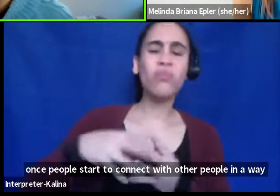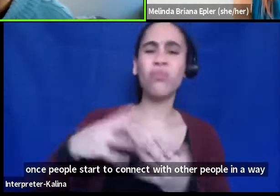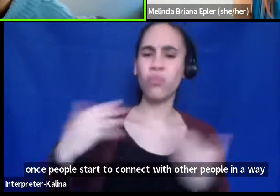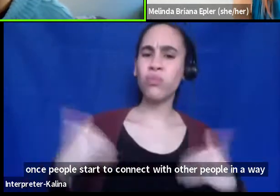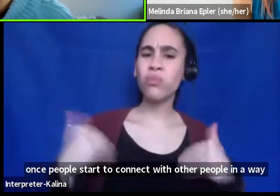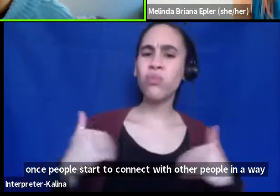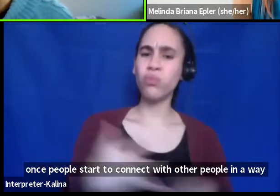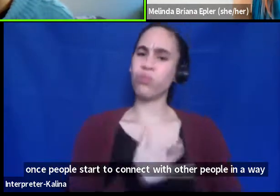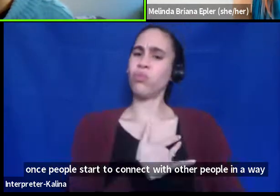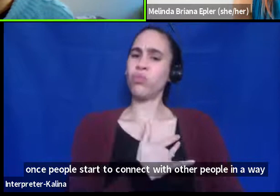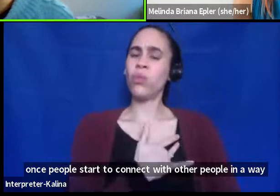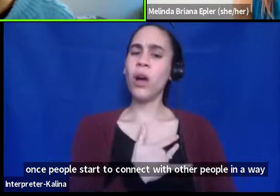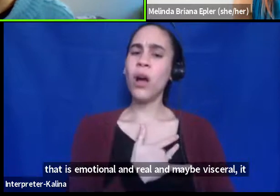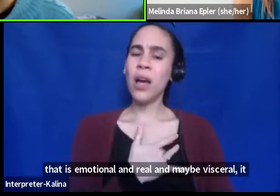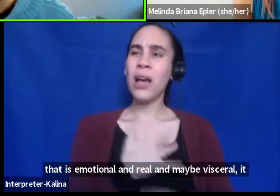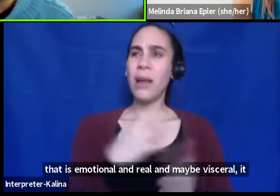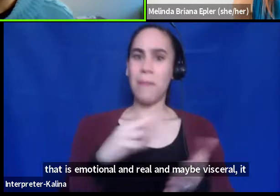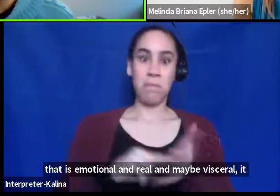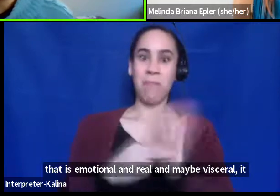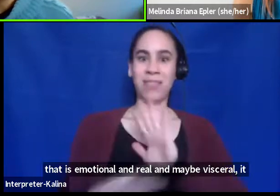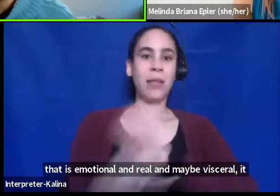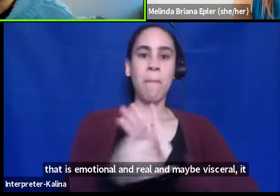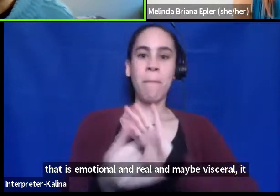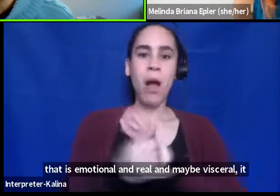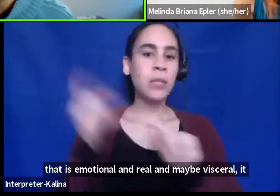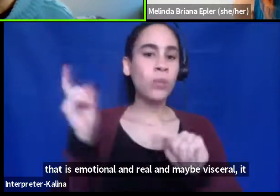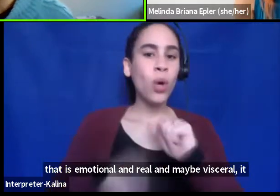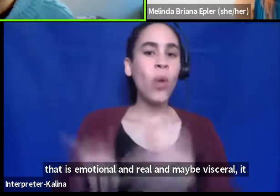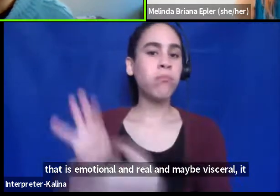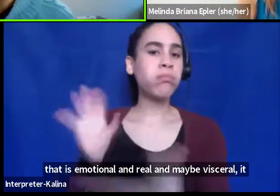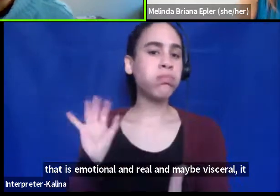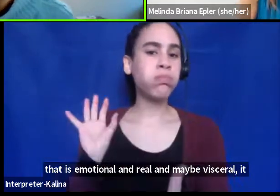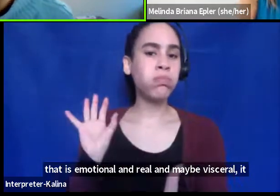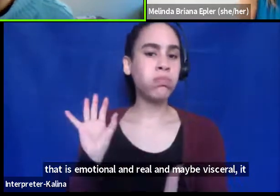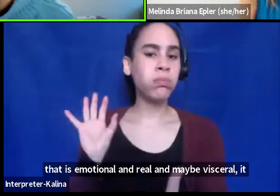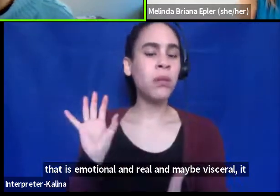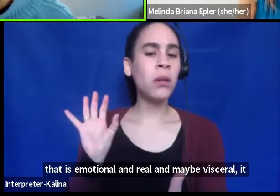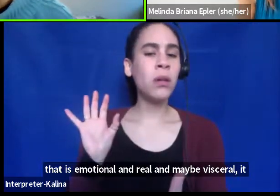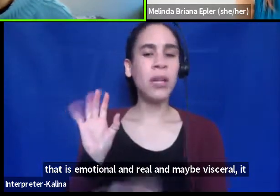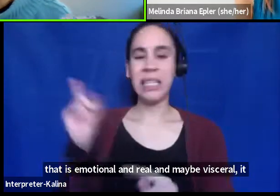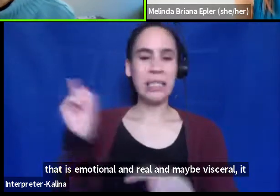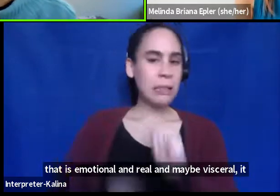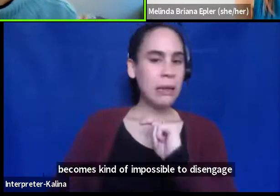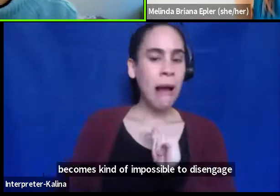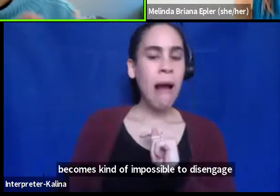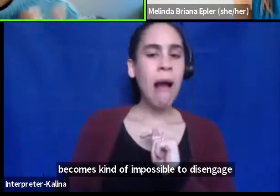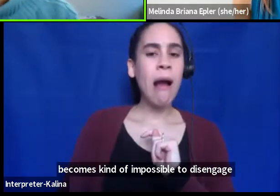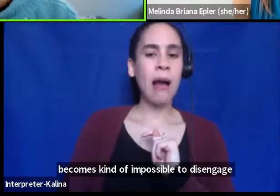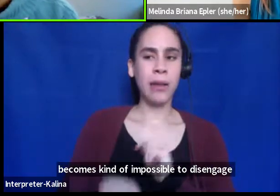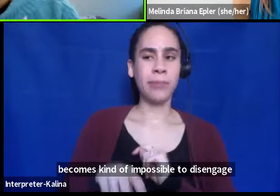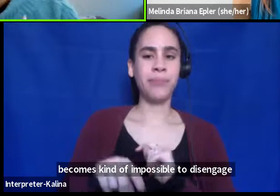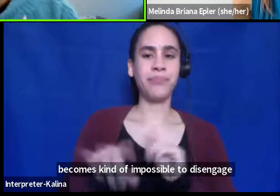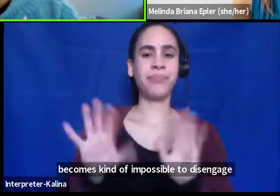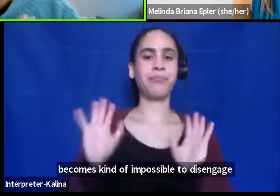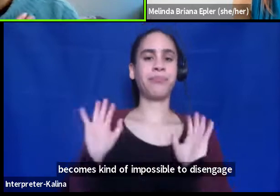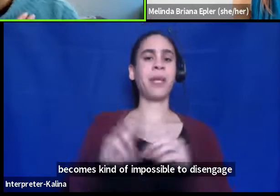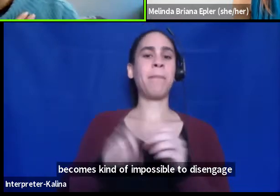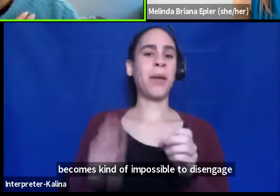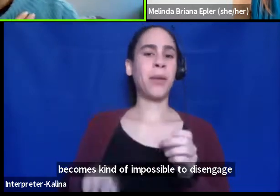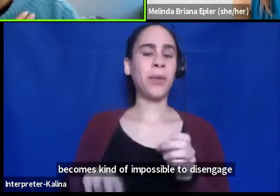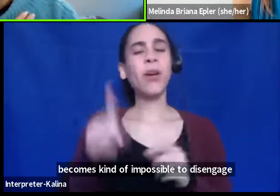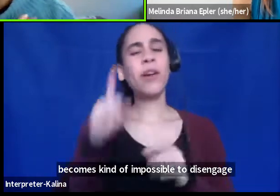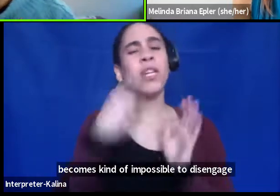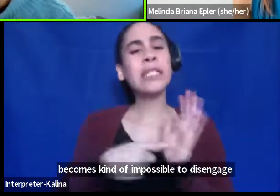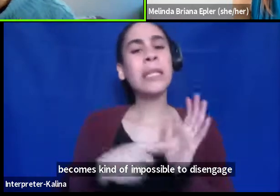of impossible to disengage at that point. And so, I'll give an example from my own life